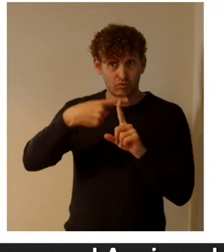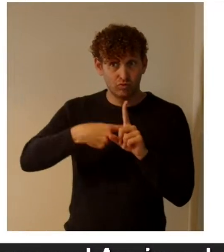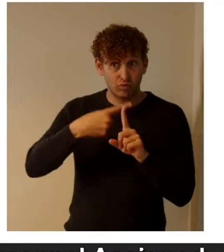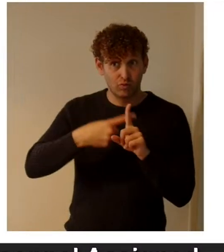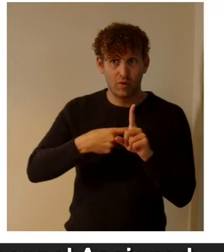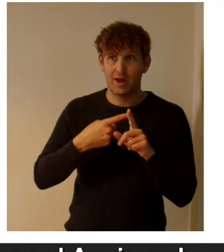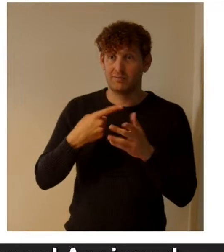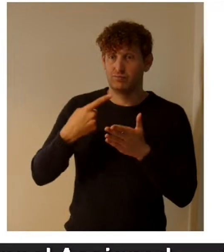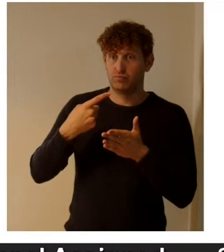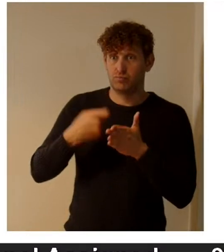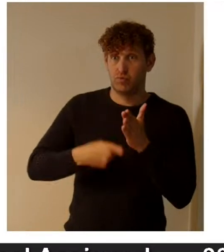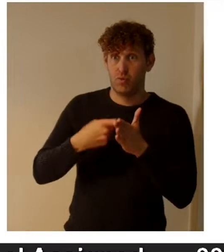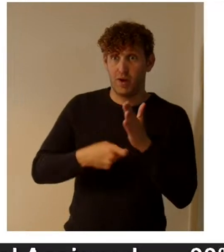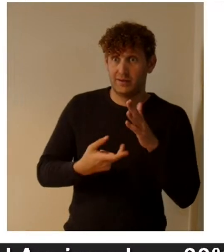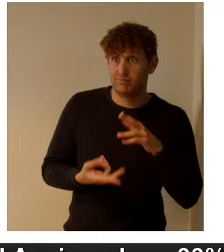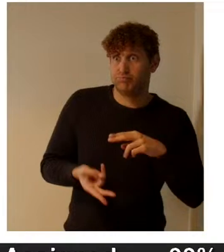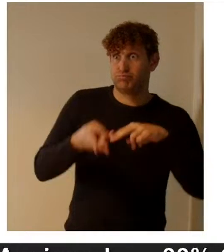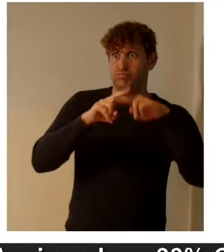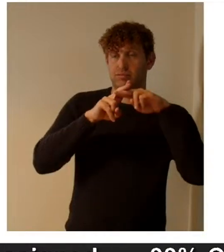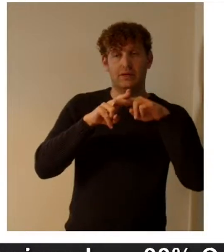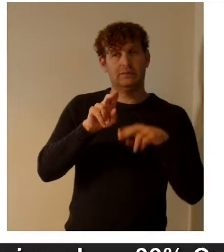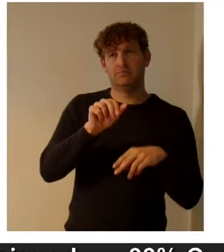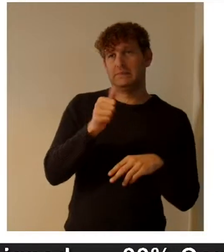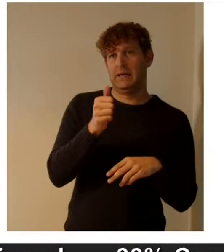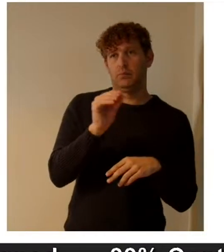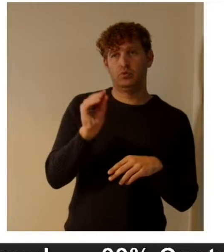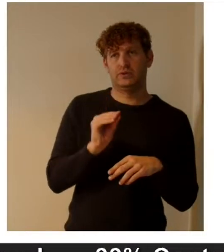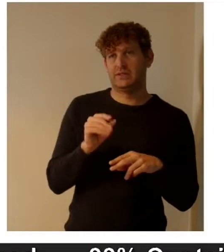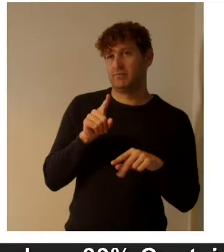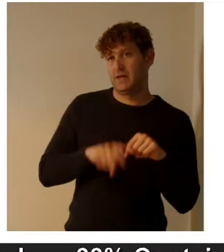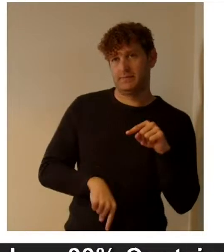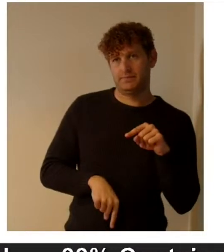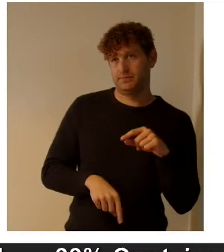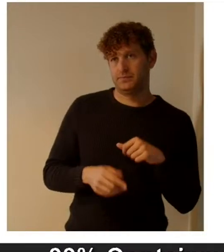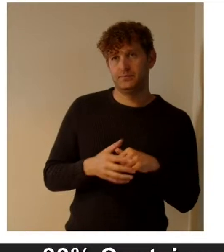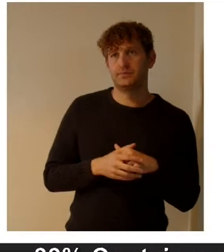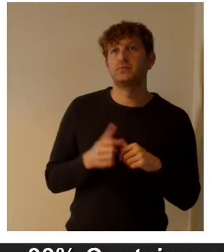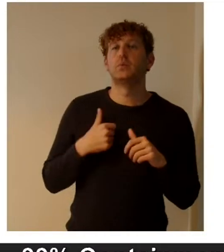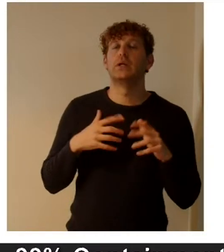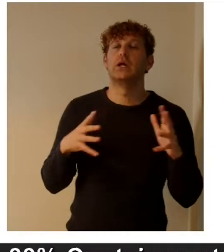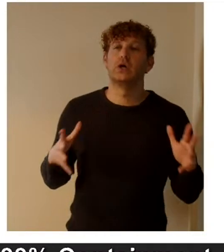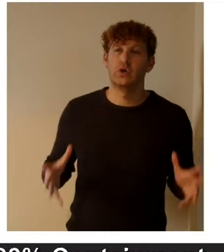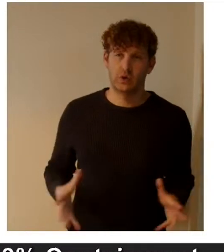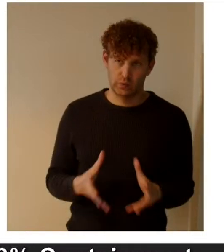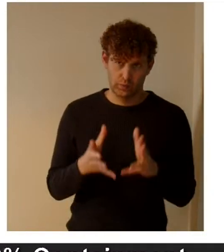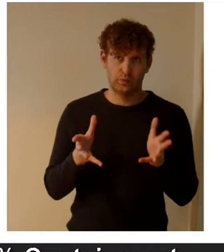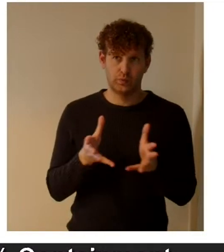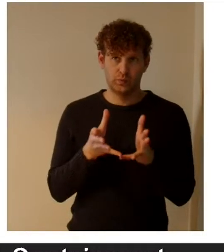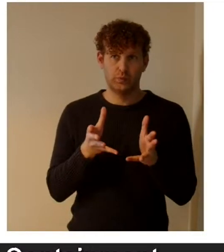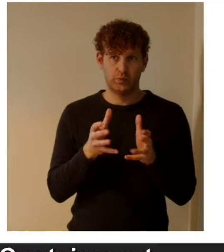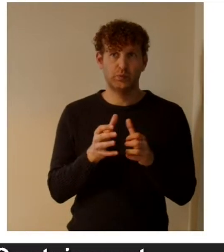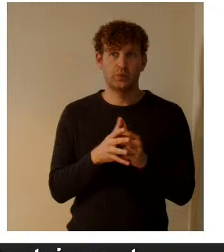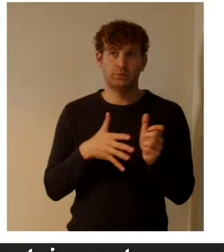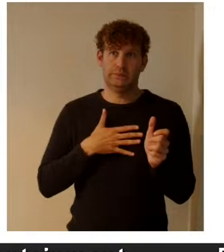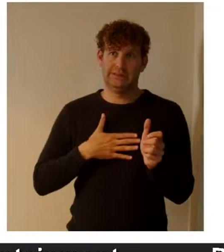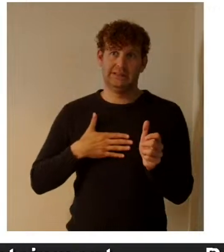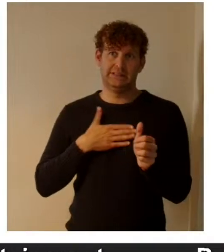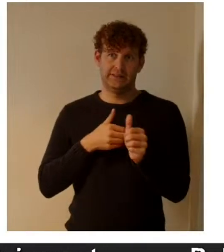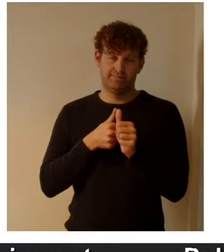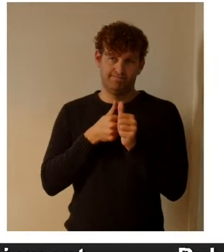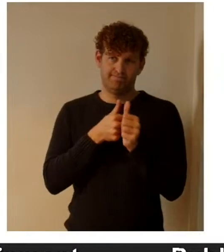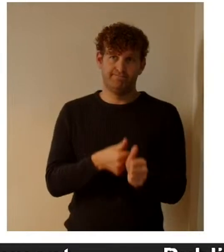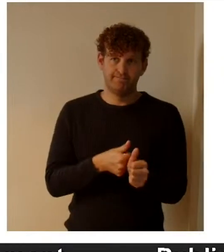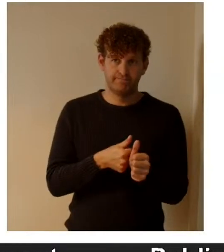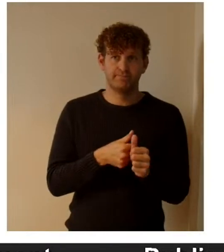than 10%. So we absolutely encourage you to please keep track of all of your receipts, all